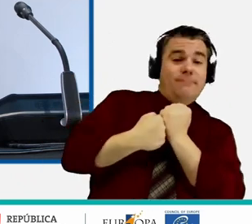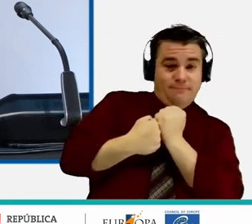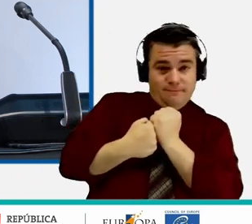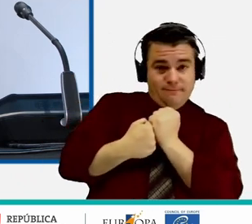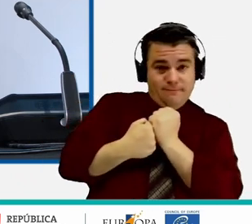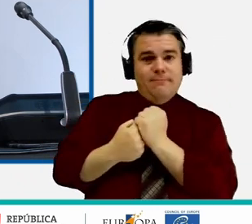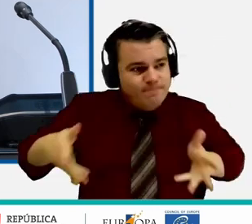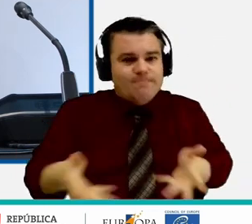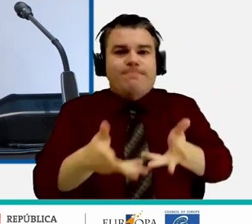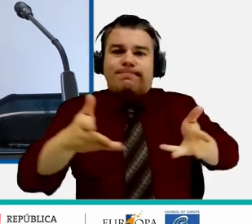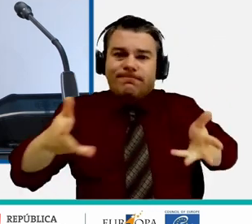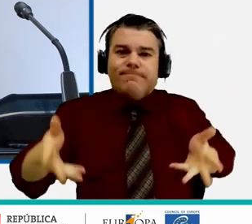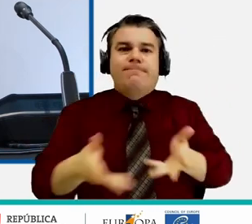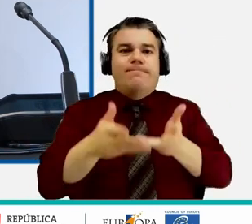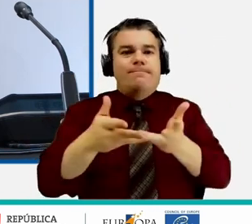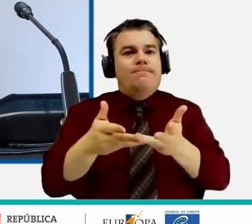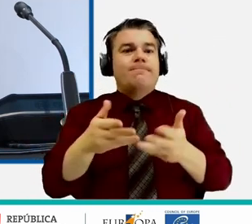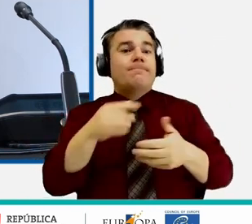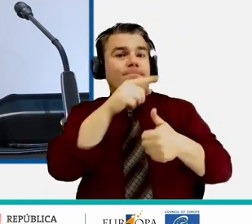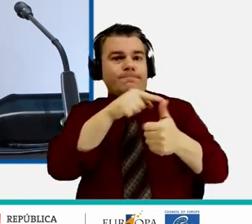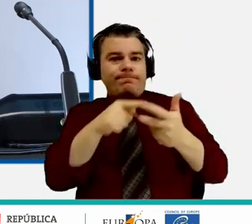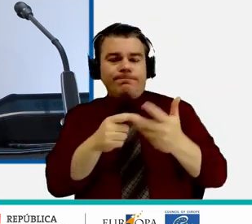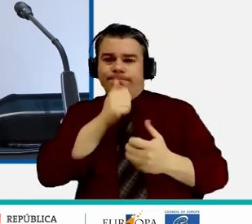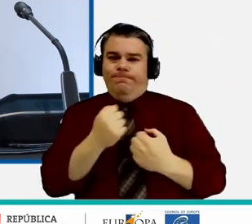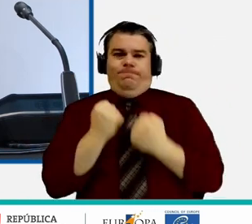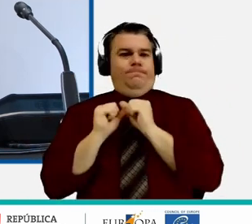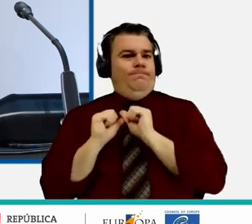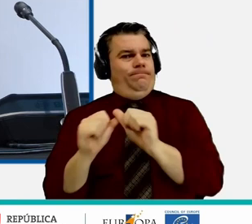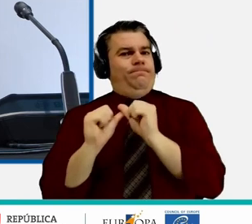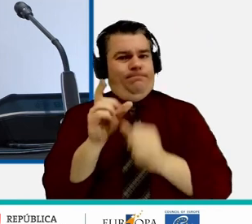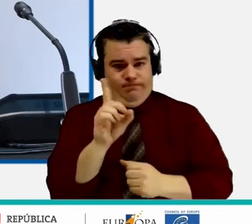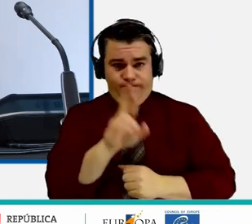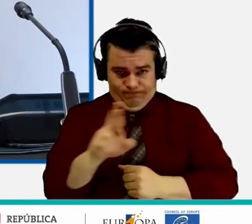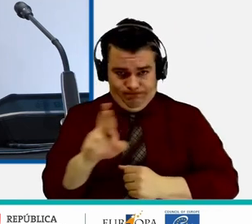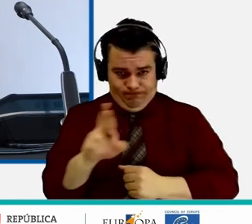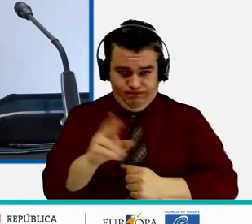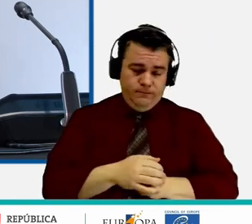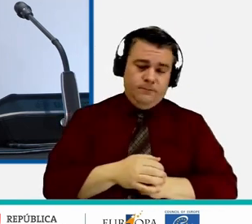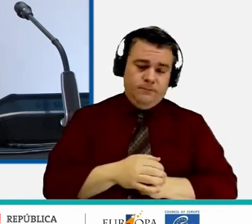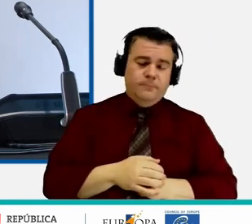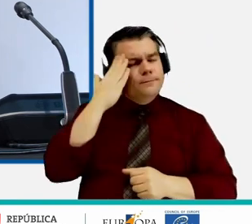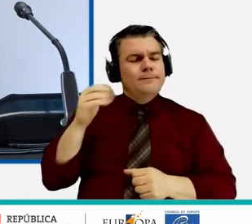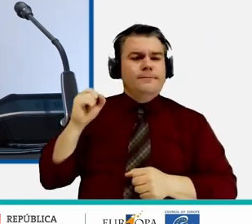of the several projects about resilience and DRR. As you know, Portugal has